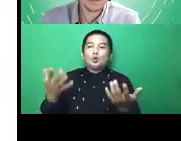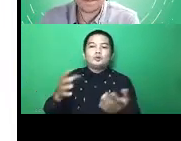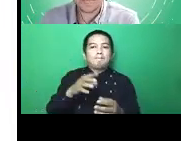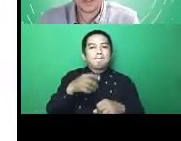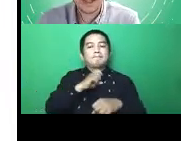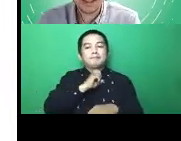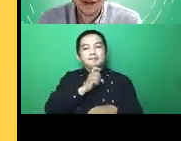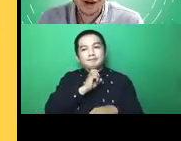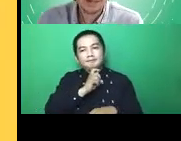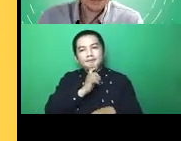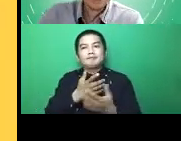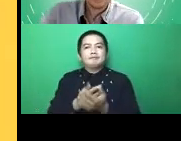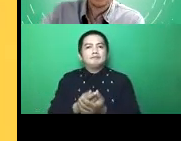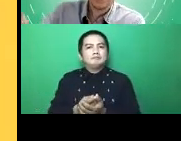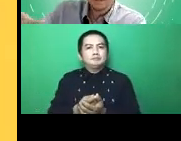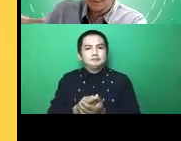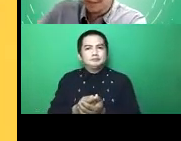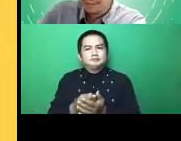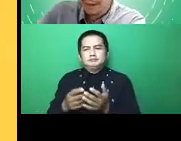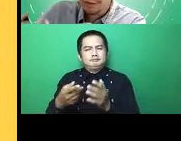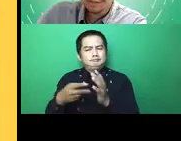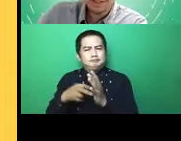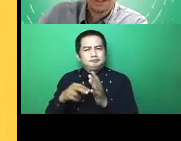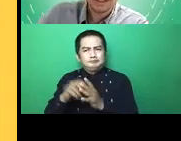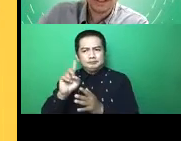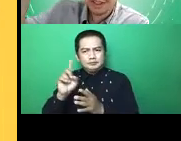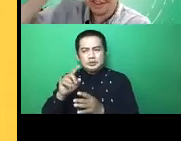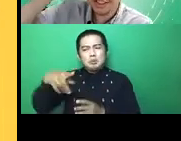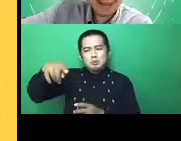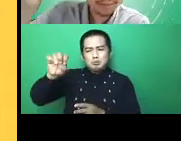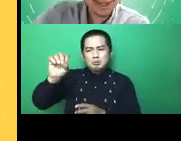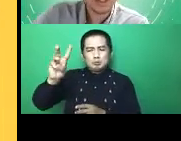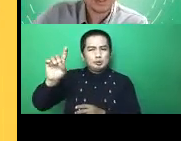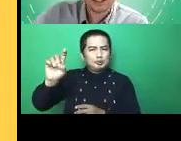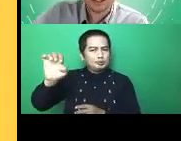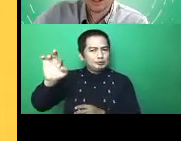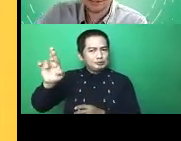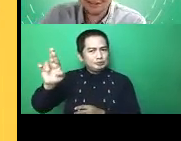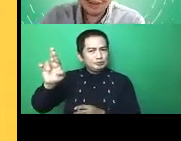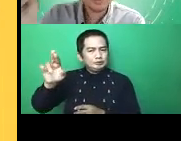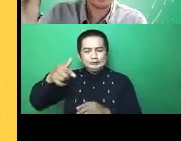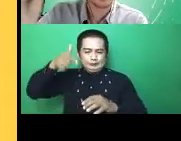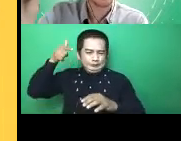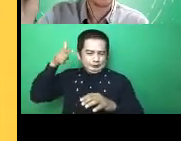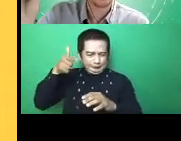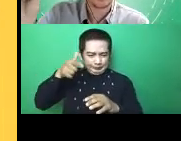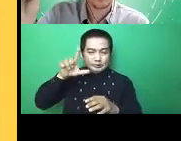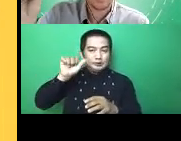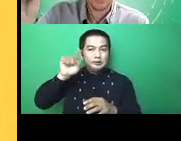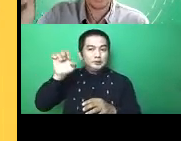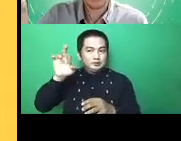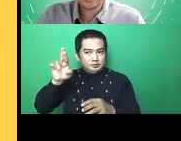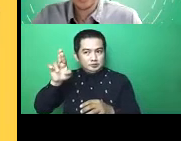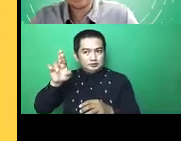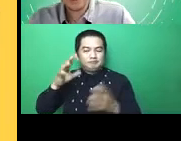polymers. And what it means is this powder of material is zapped by a laser that fuses it together.